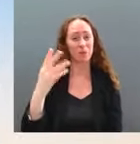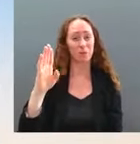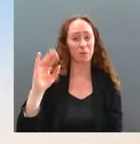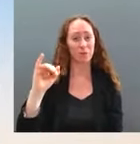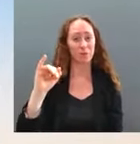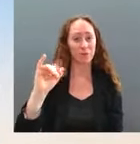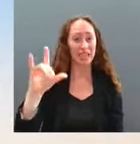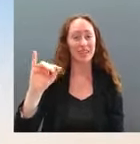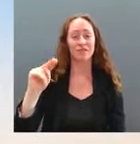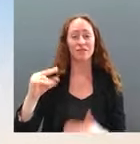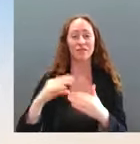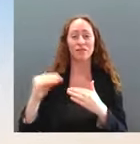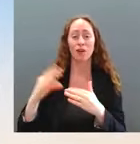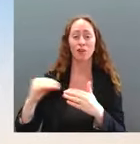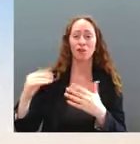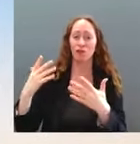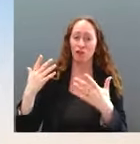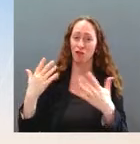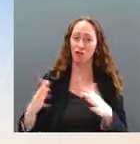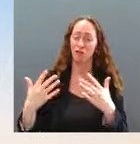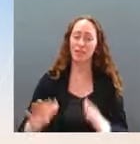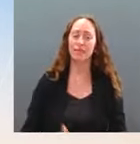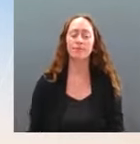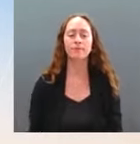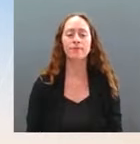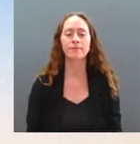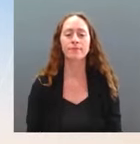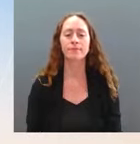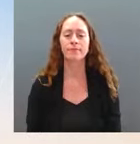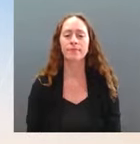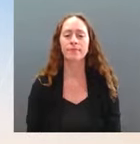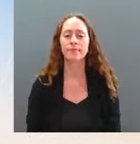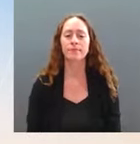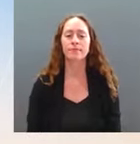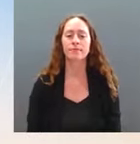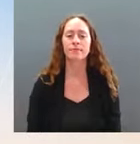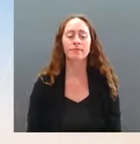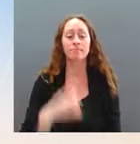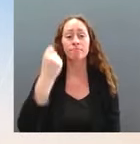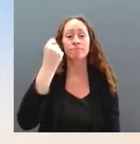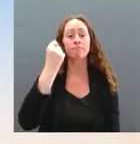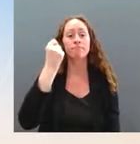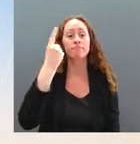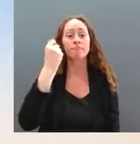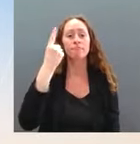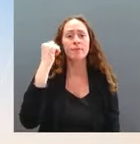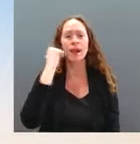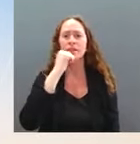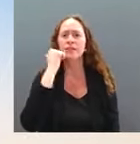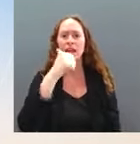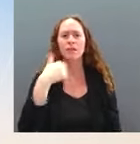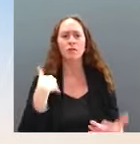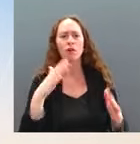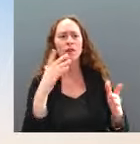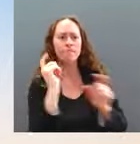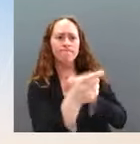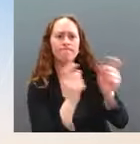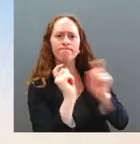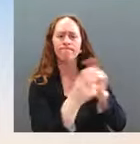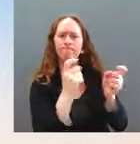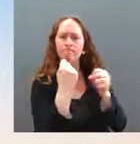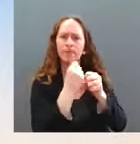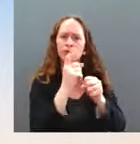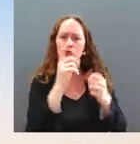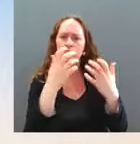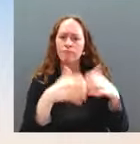single day. I would note we just announced 2 days ago $100 million in javelins, which are a critical weapon that